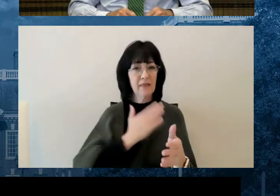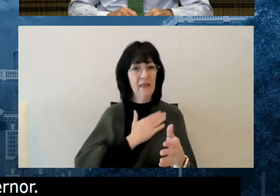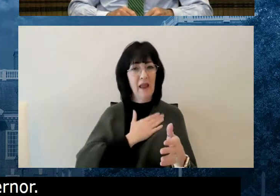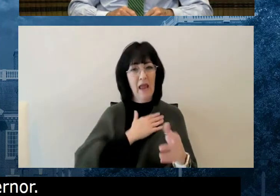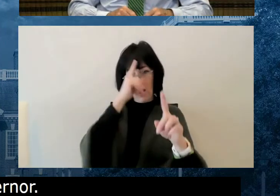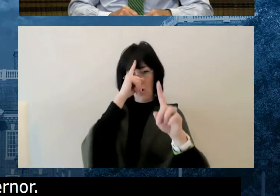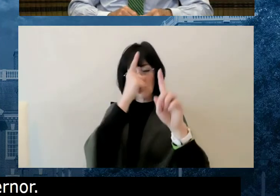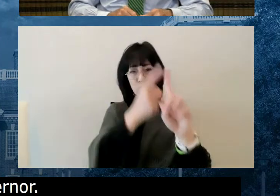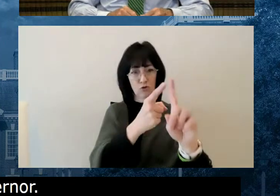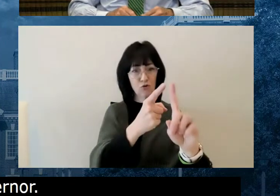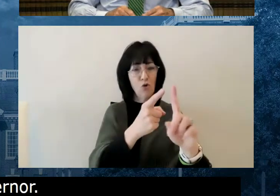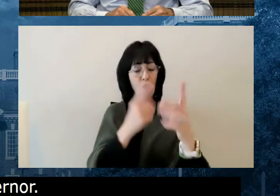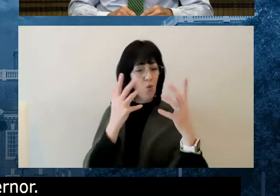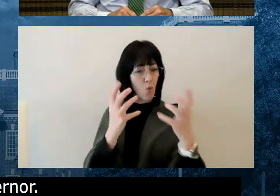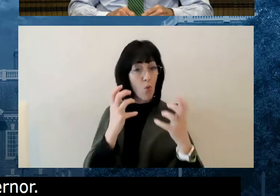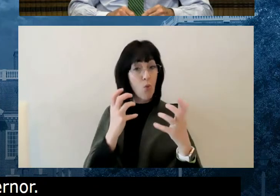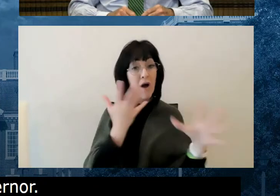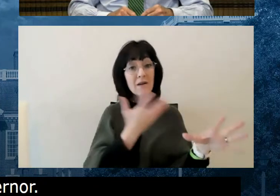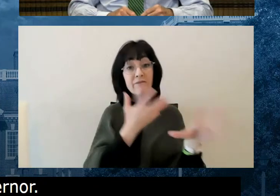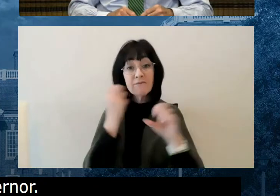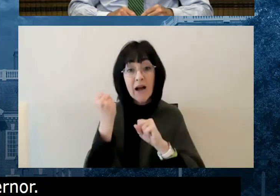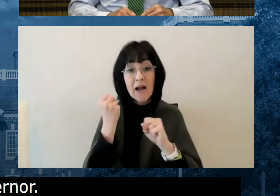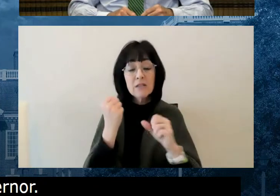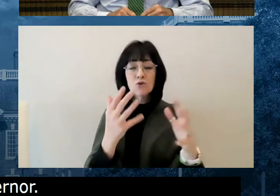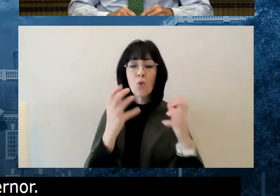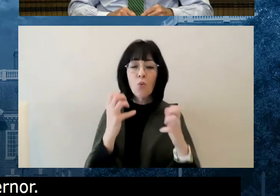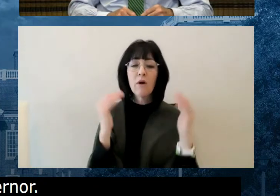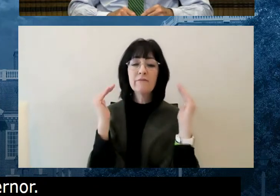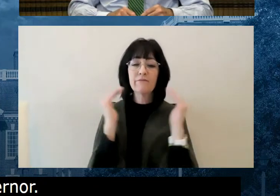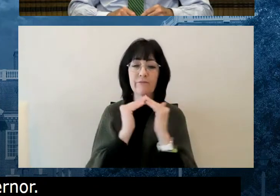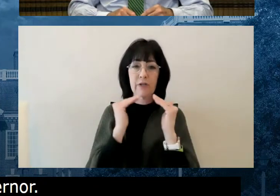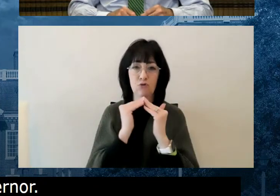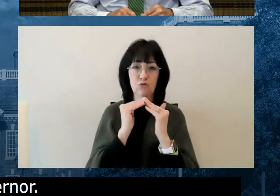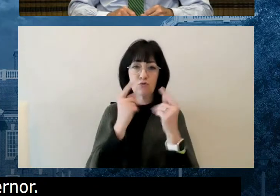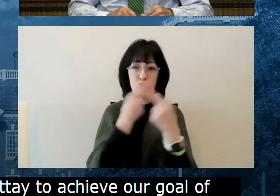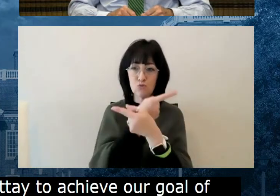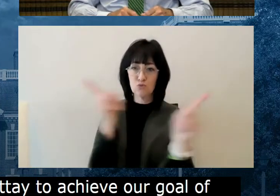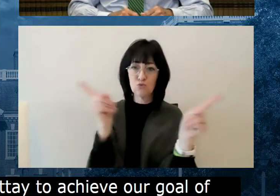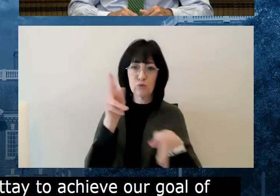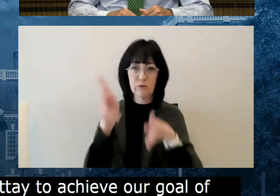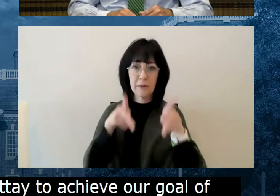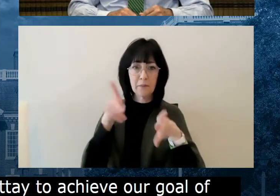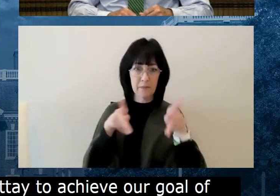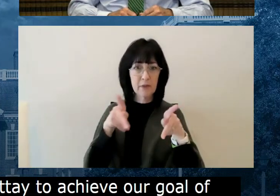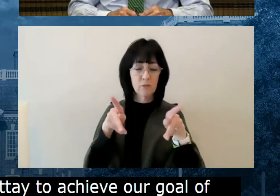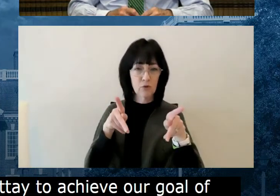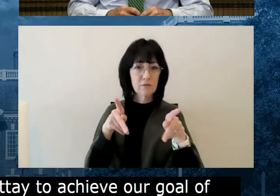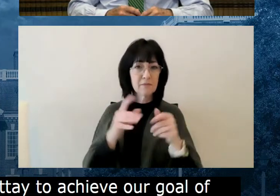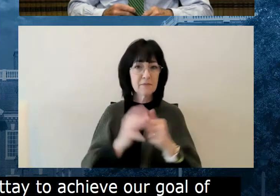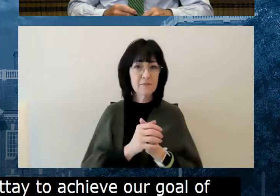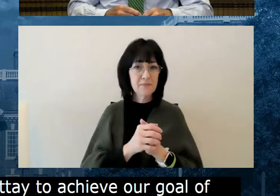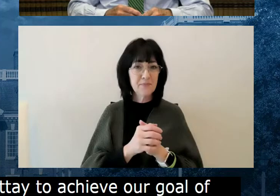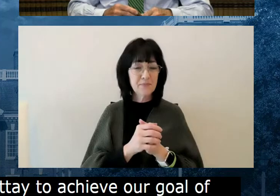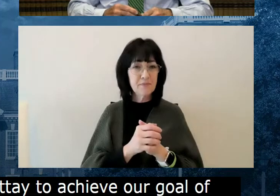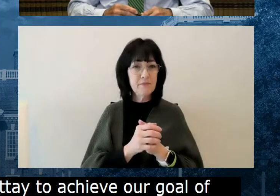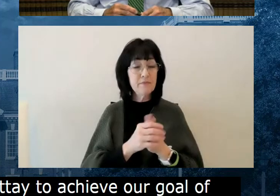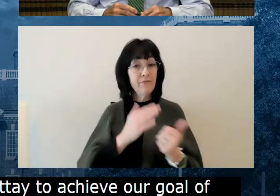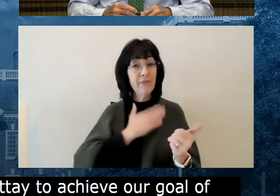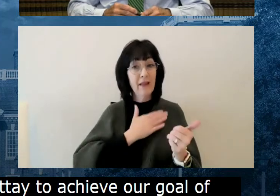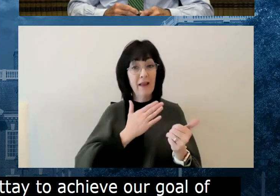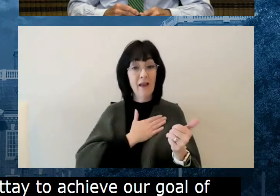and fair. We have made real progress on that. The team at Division of Public Health and our